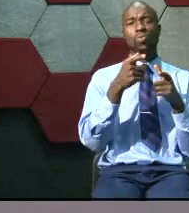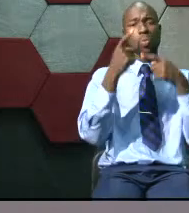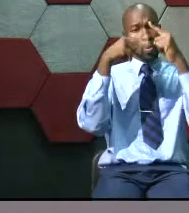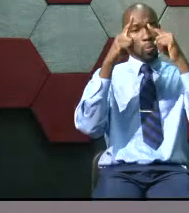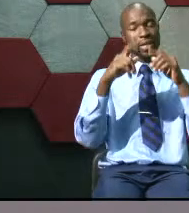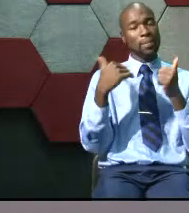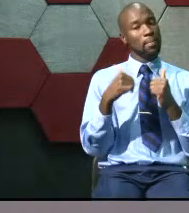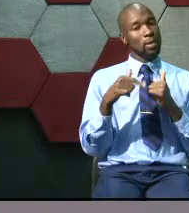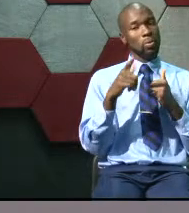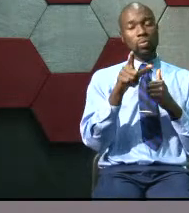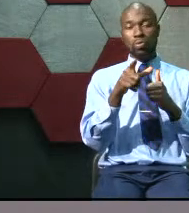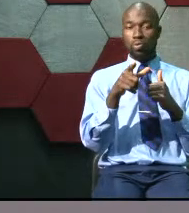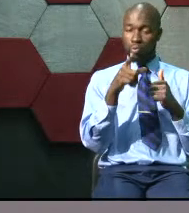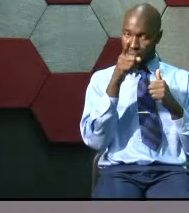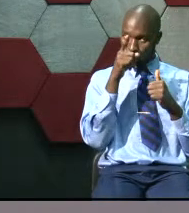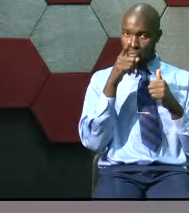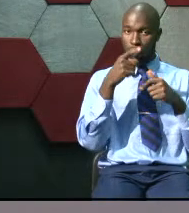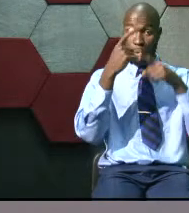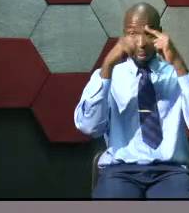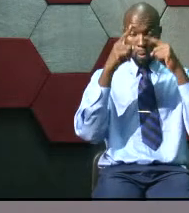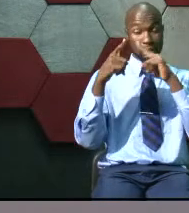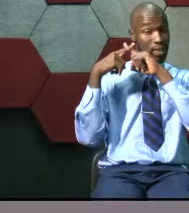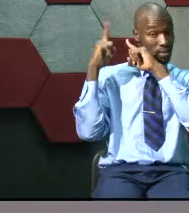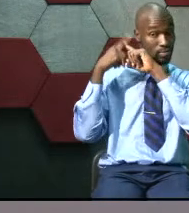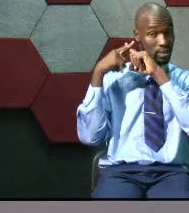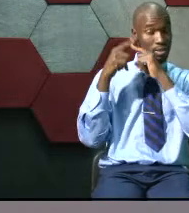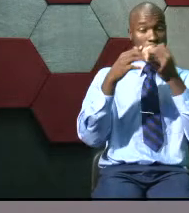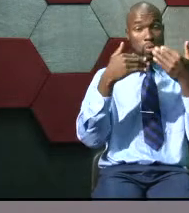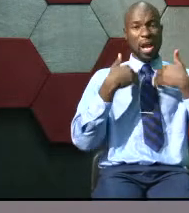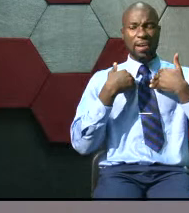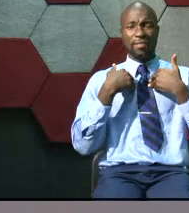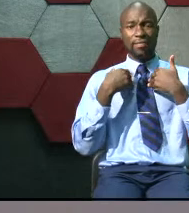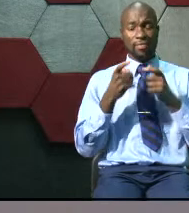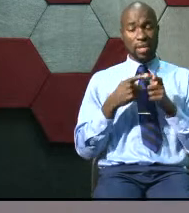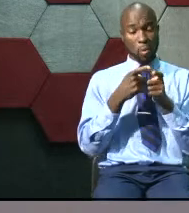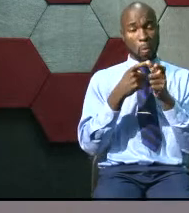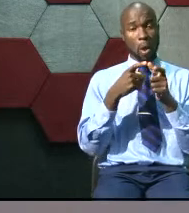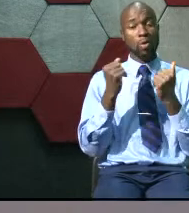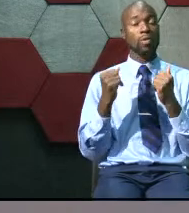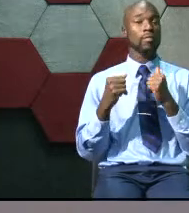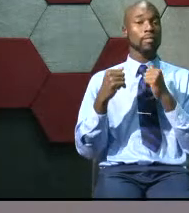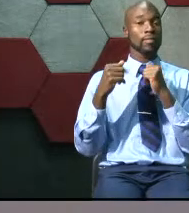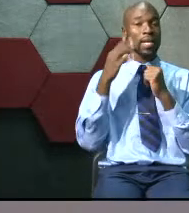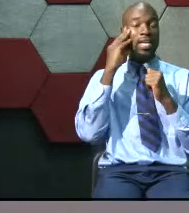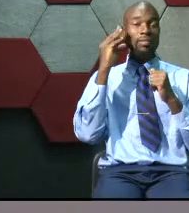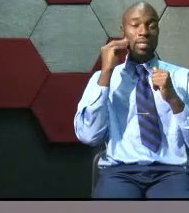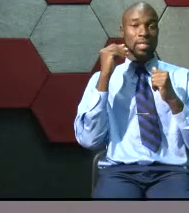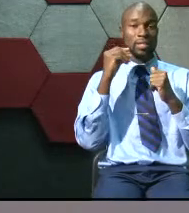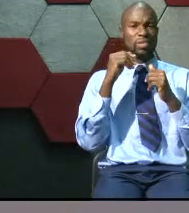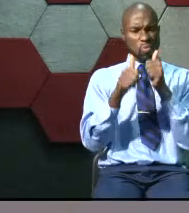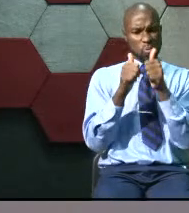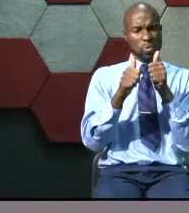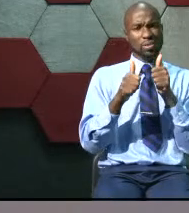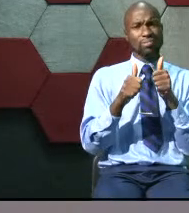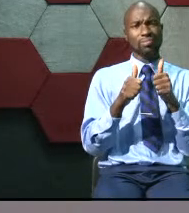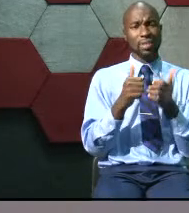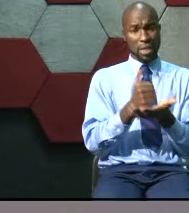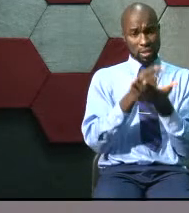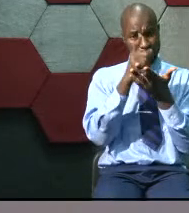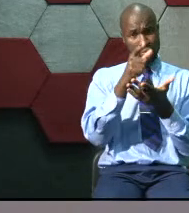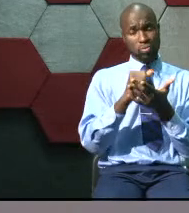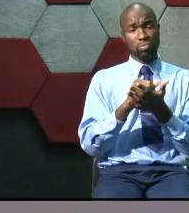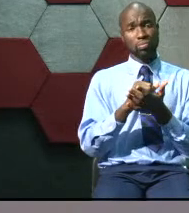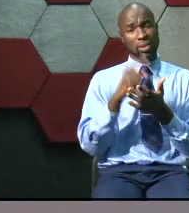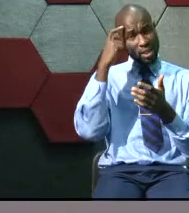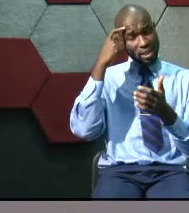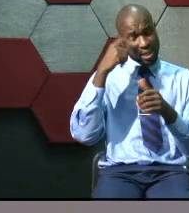these awards, you won the experience. You have the award of the experience that it took you to create, develop, think about